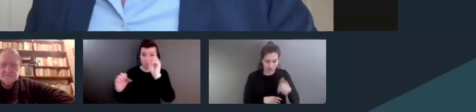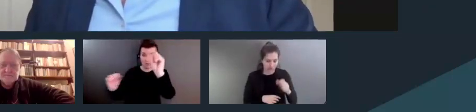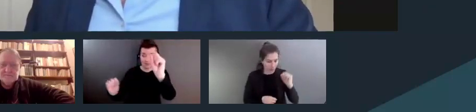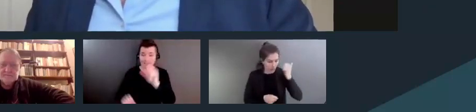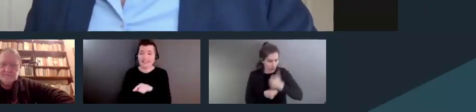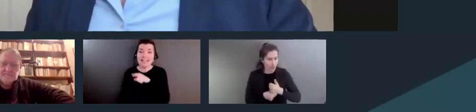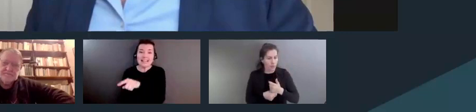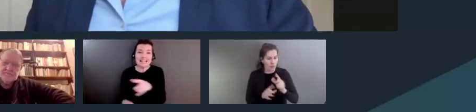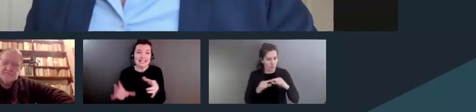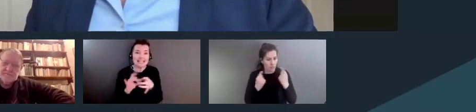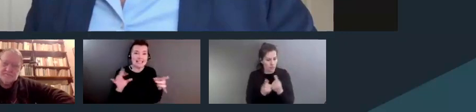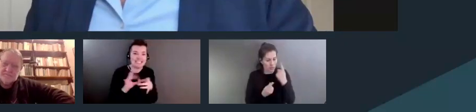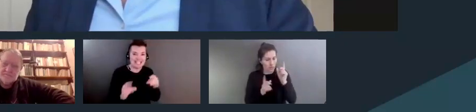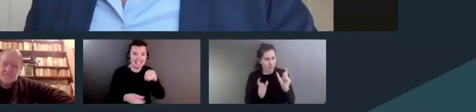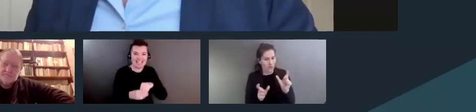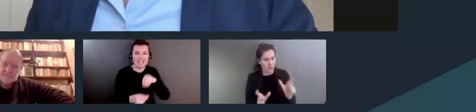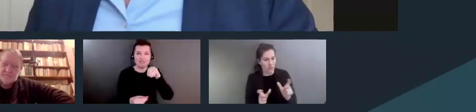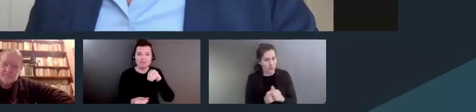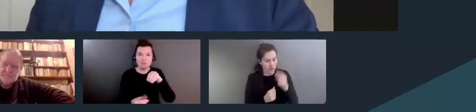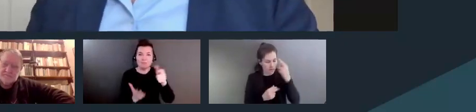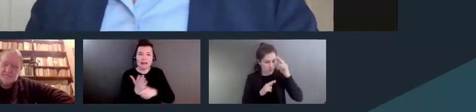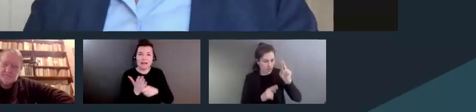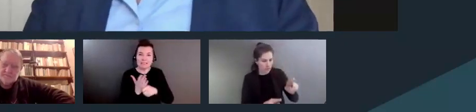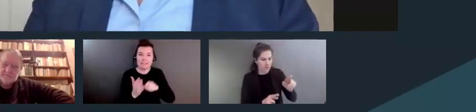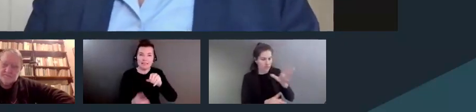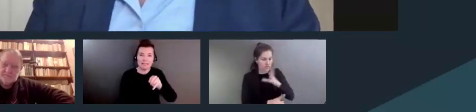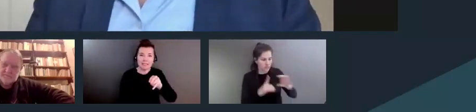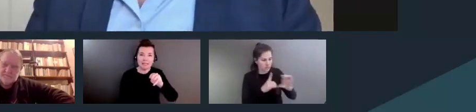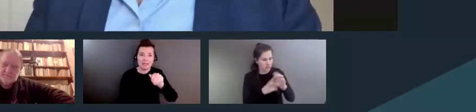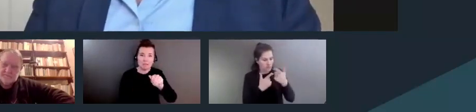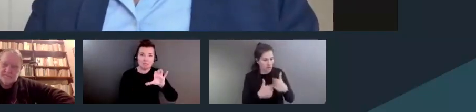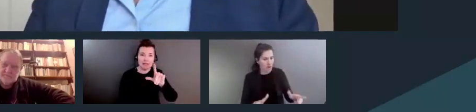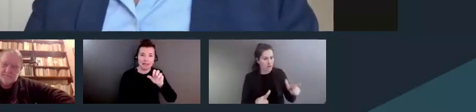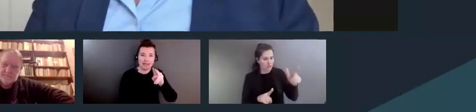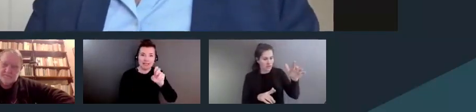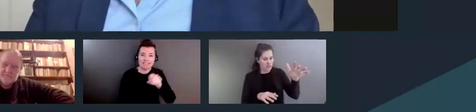in 2018, of the 43 schools in Nunavut,